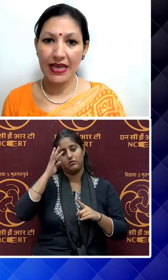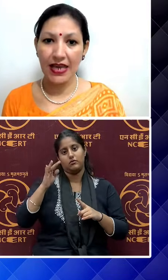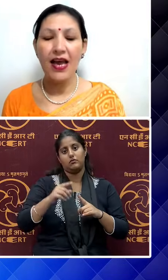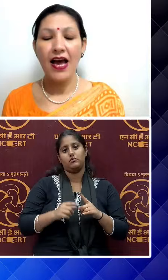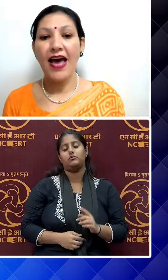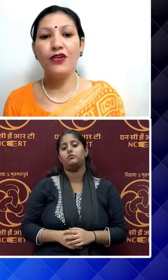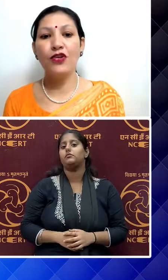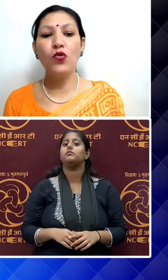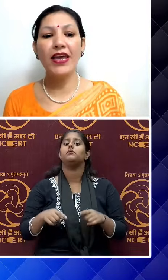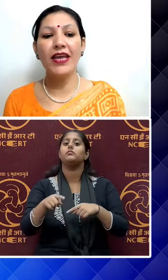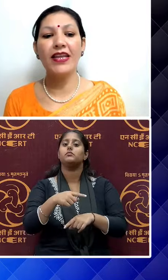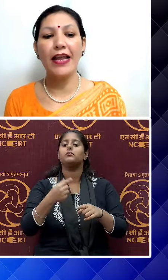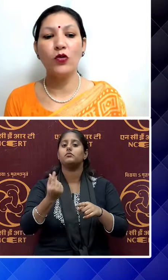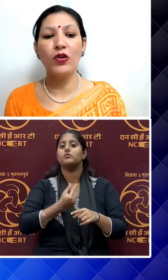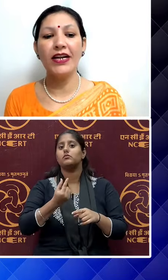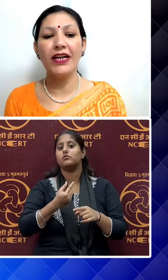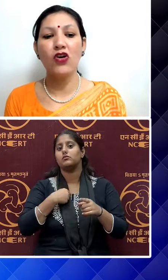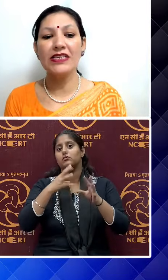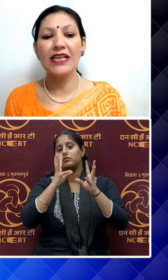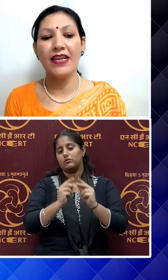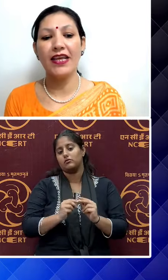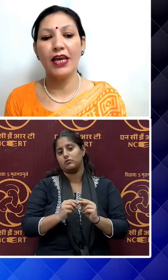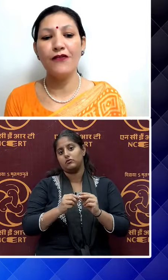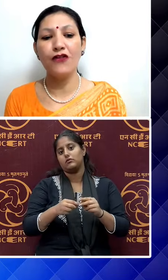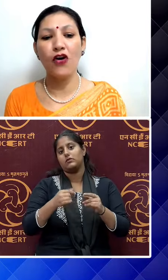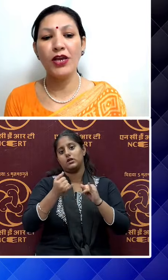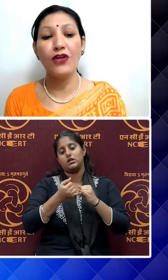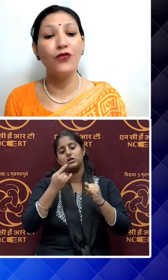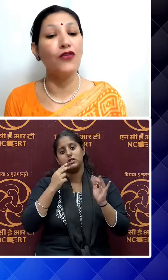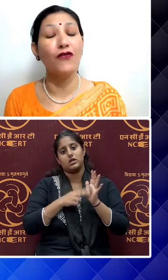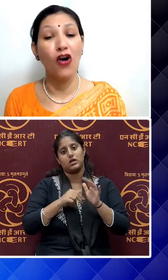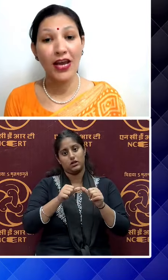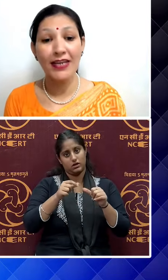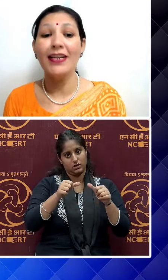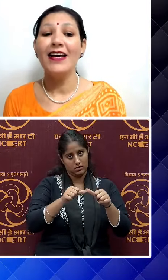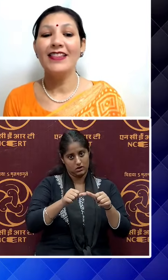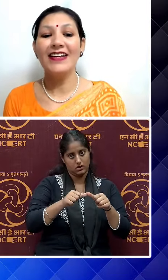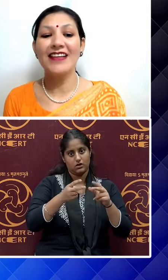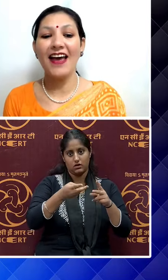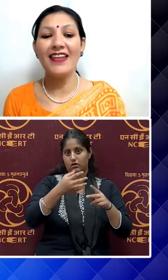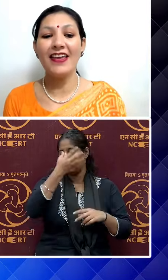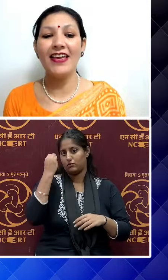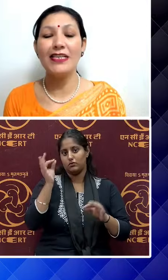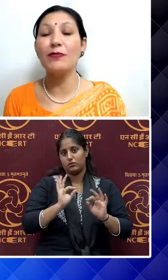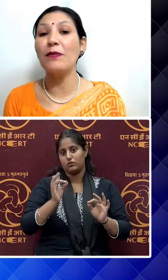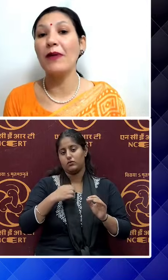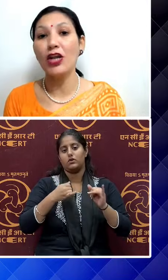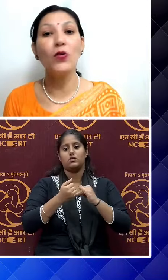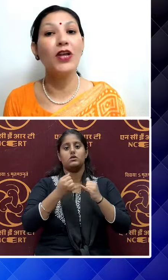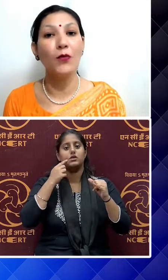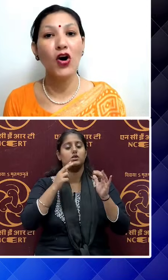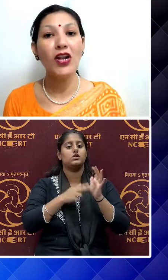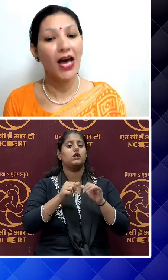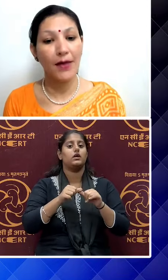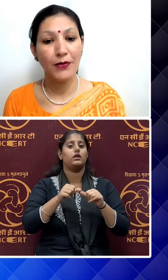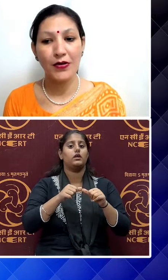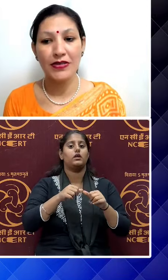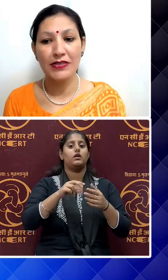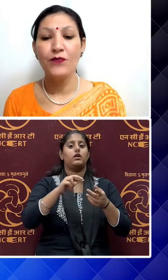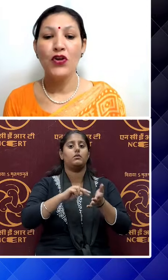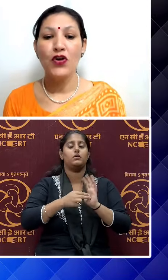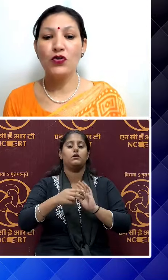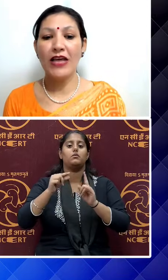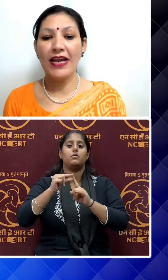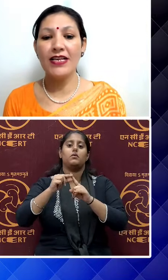times k, and you can calculate now sine A from here. Do not forget that sine A is perpendicular upon